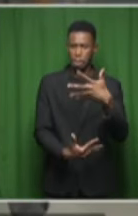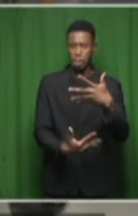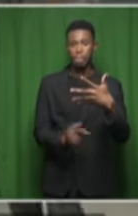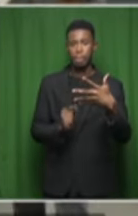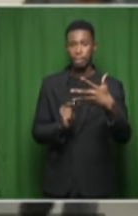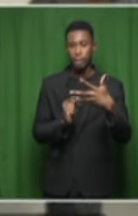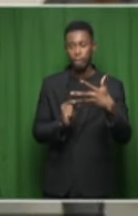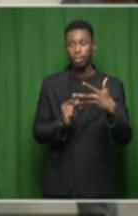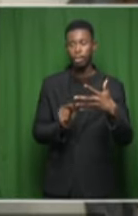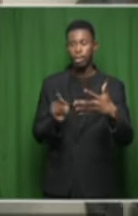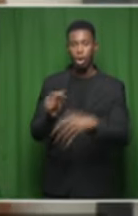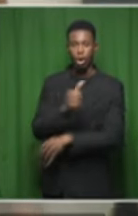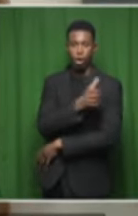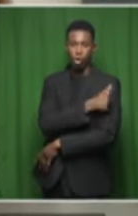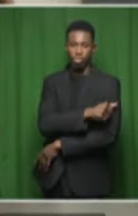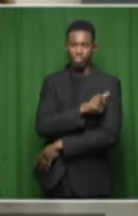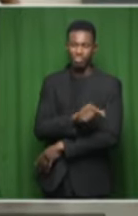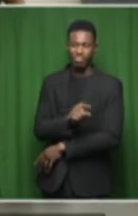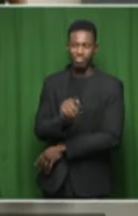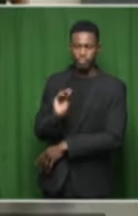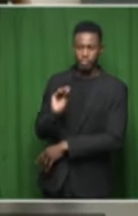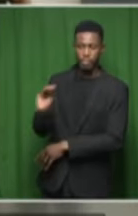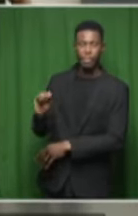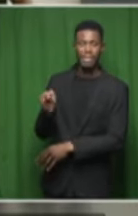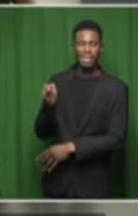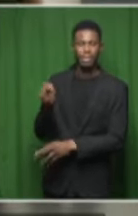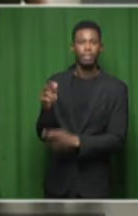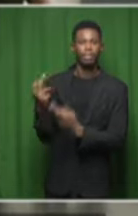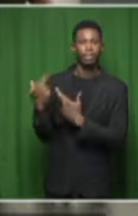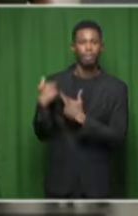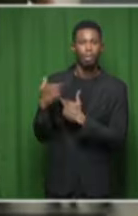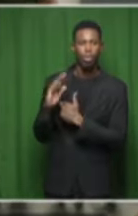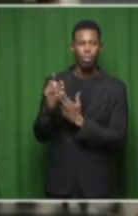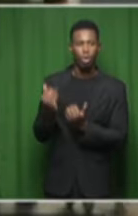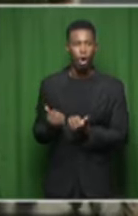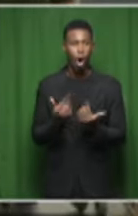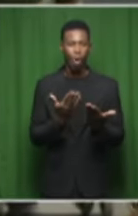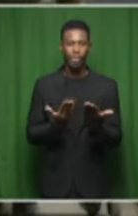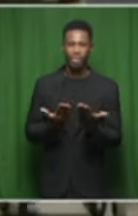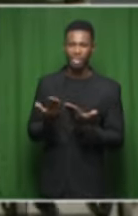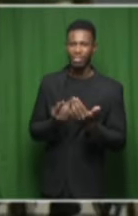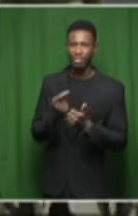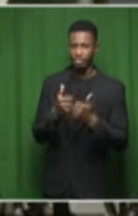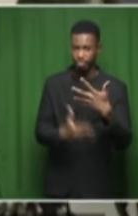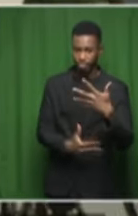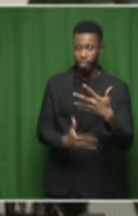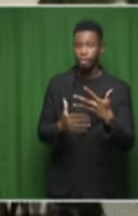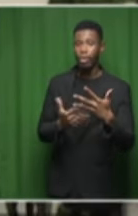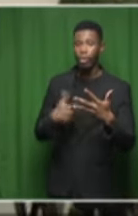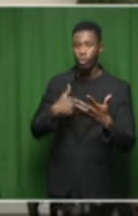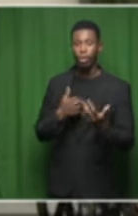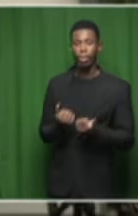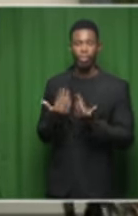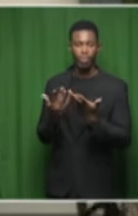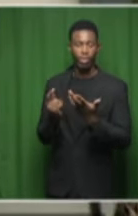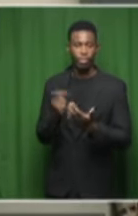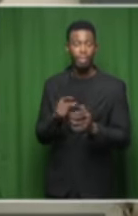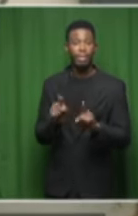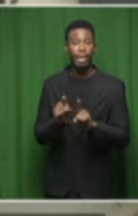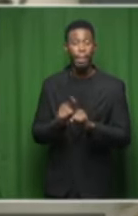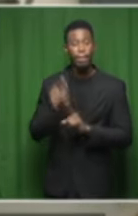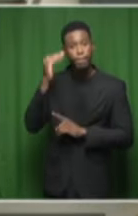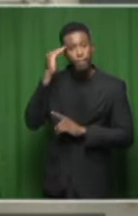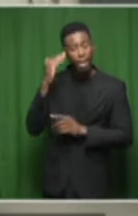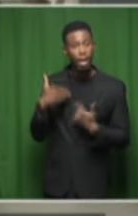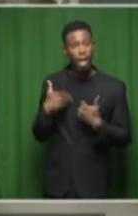hospital gazette as a regional package of service of care. So we provide all of those services, as well as mental health